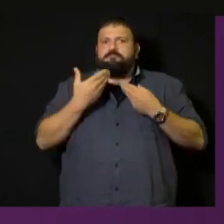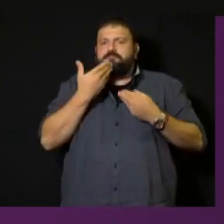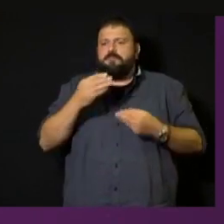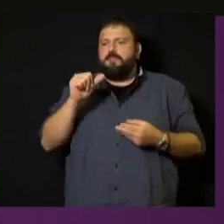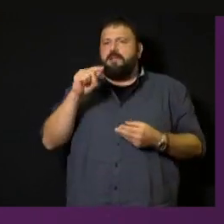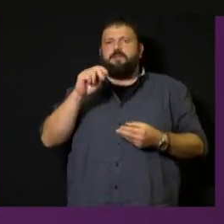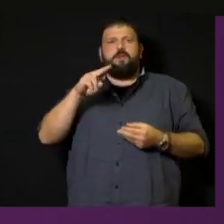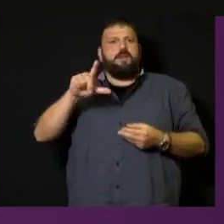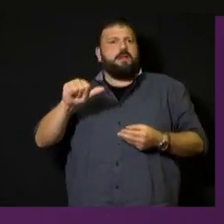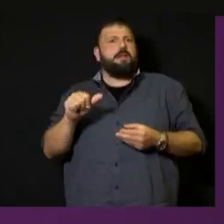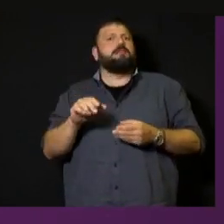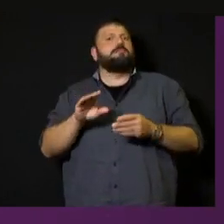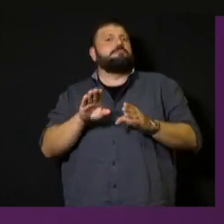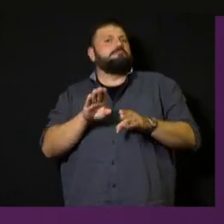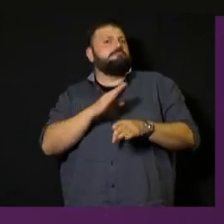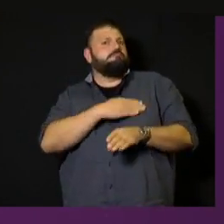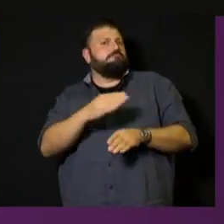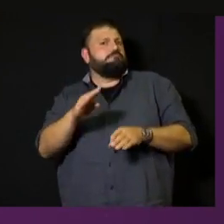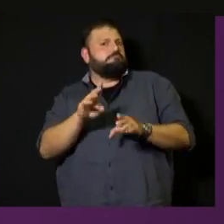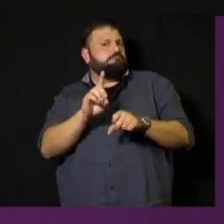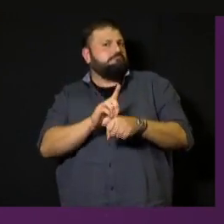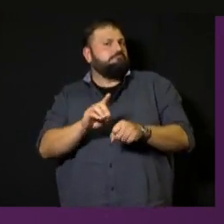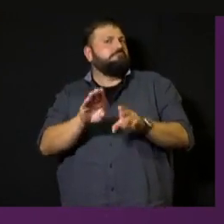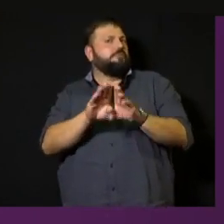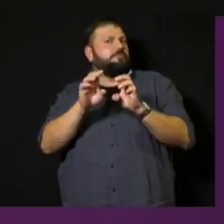her in Guadalajara. That changed her life. Antonella, good morning.